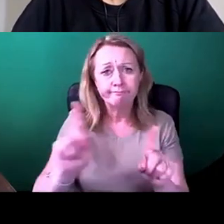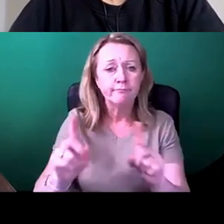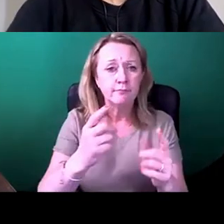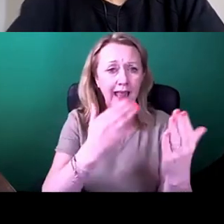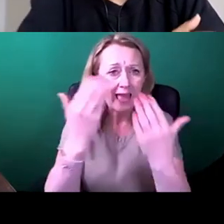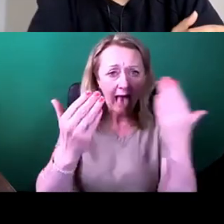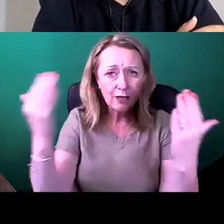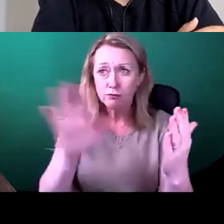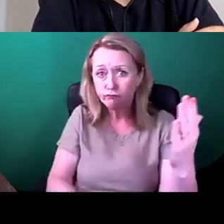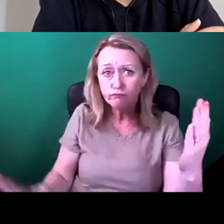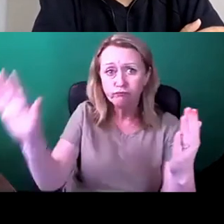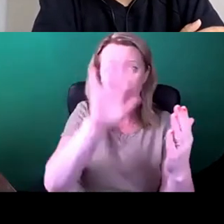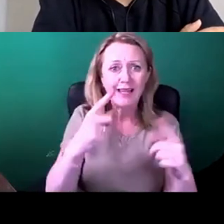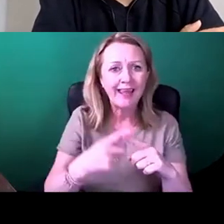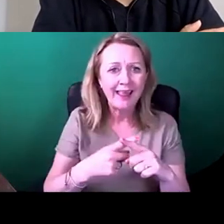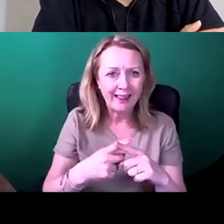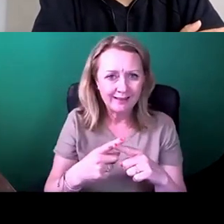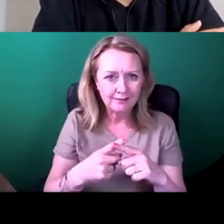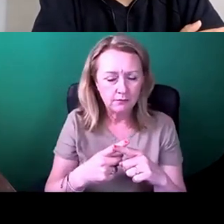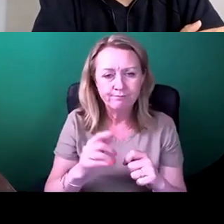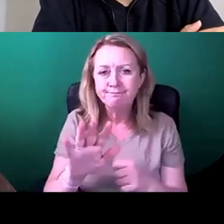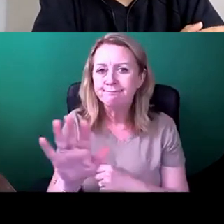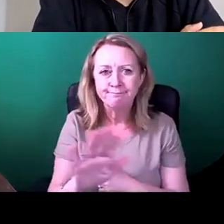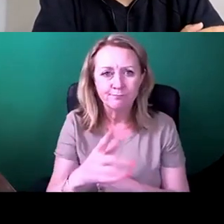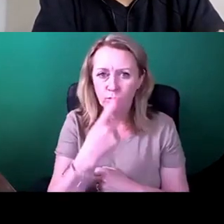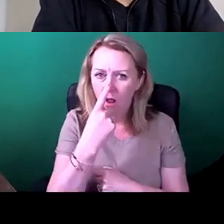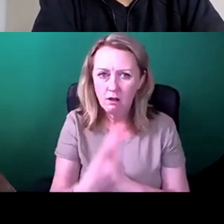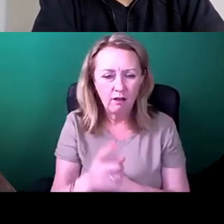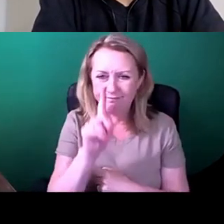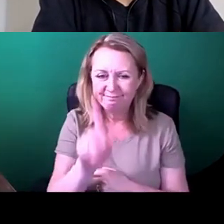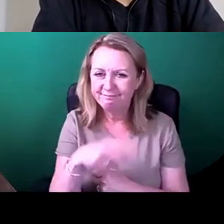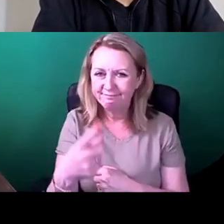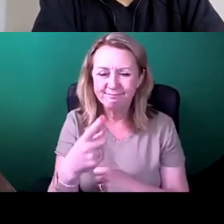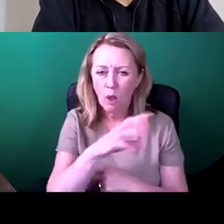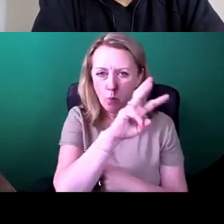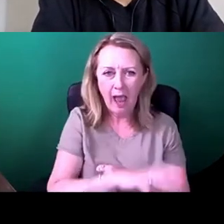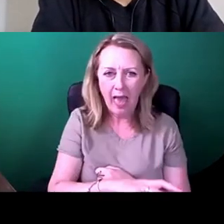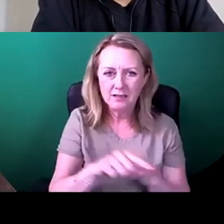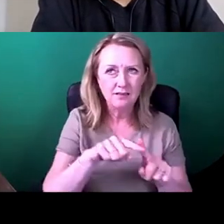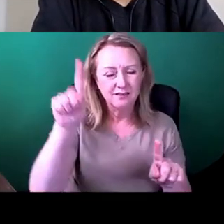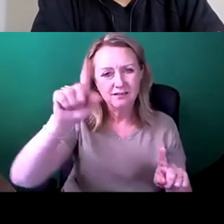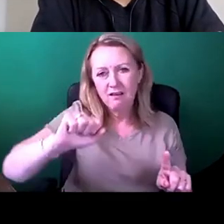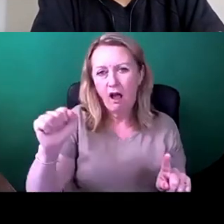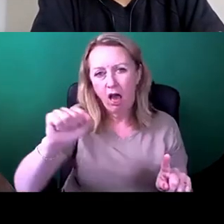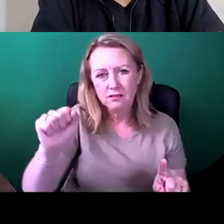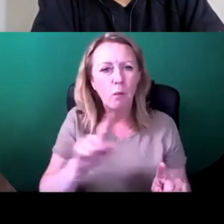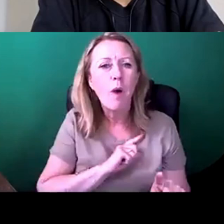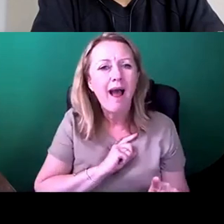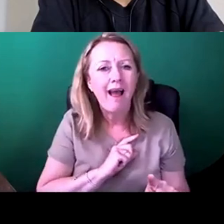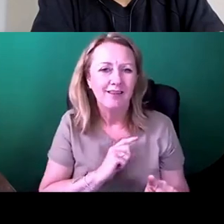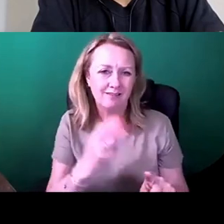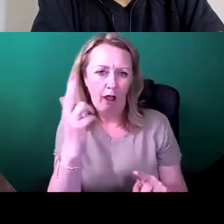organisations across England. I'm sorry, it's not possible for us to work with organisations in Wales or Scotland as it's Arts Council